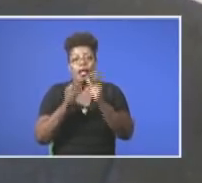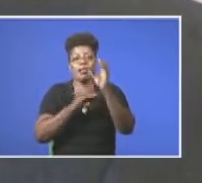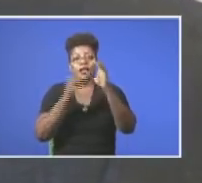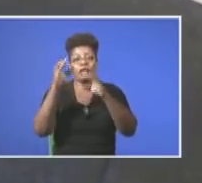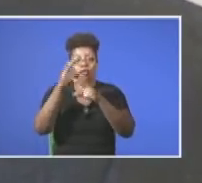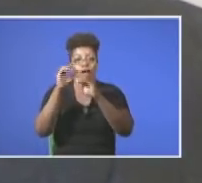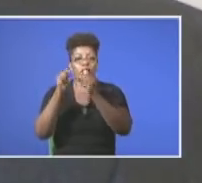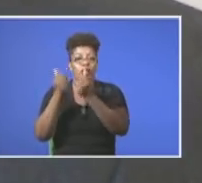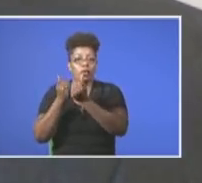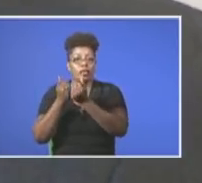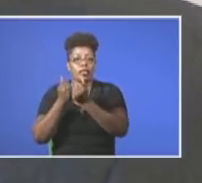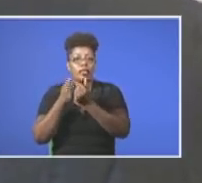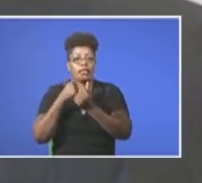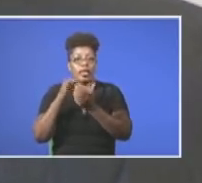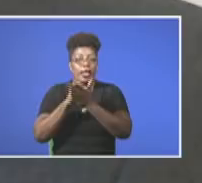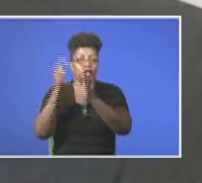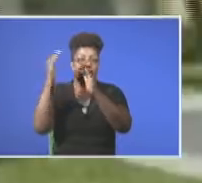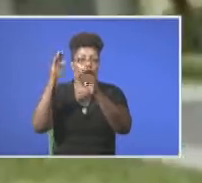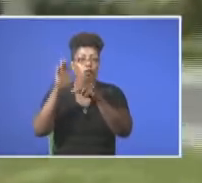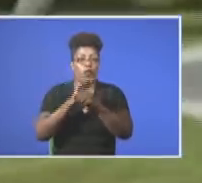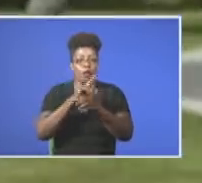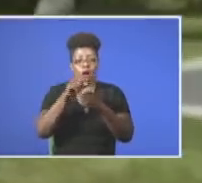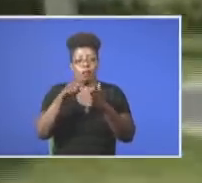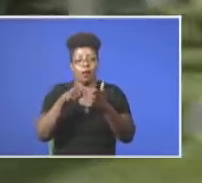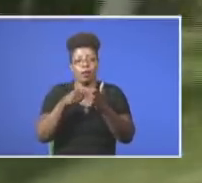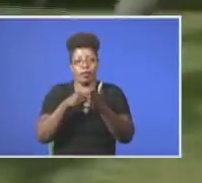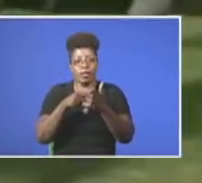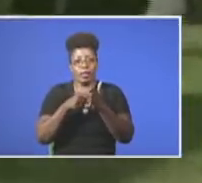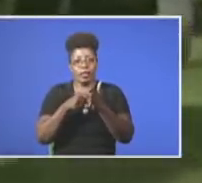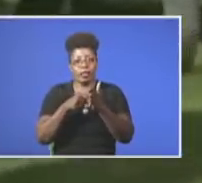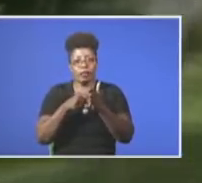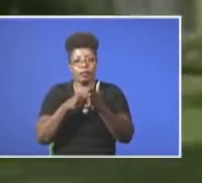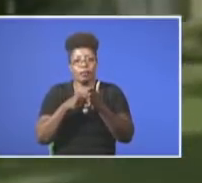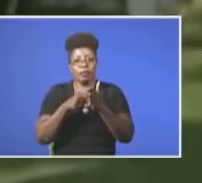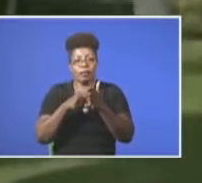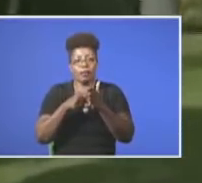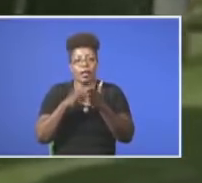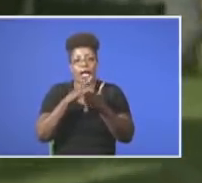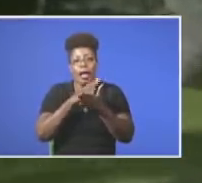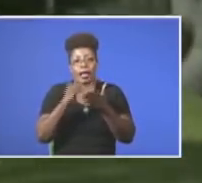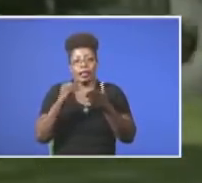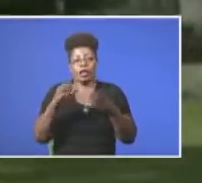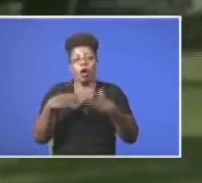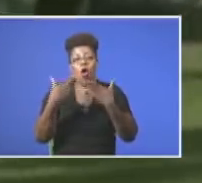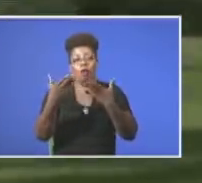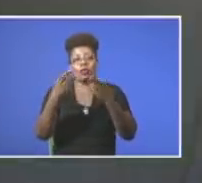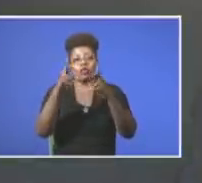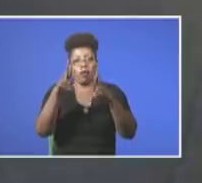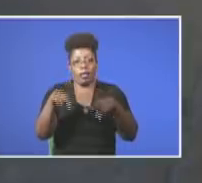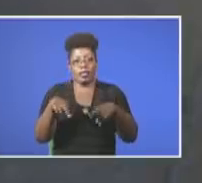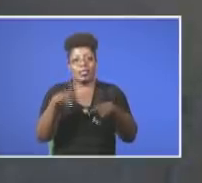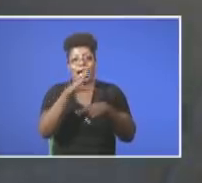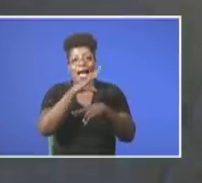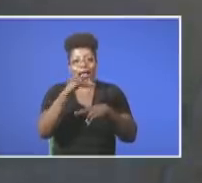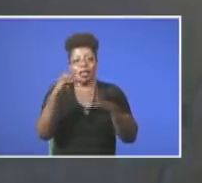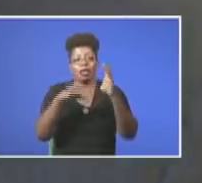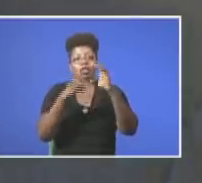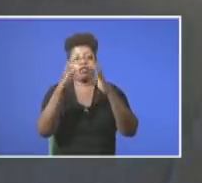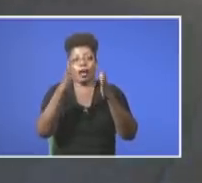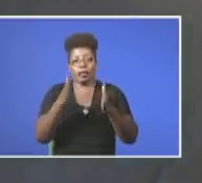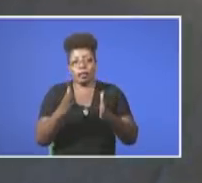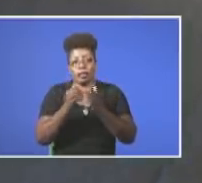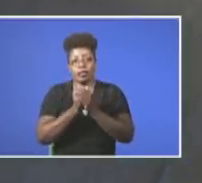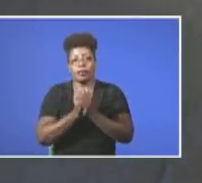Sands, is optimistic about the deal and the benefits it offers residents, especially contractors. I just see